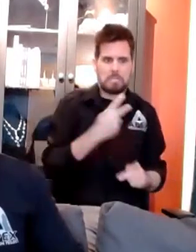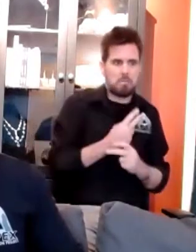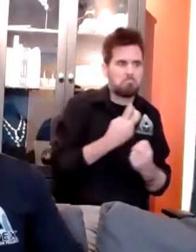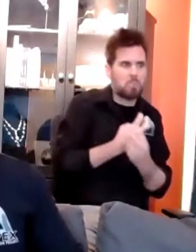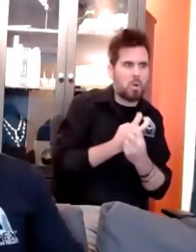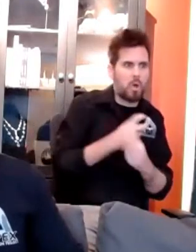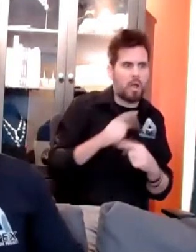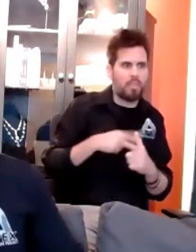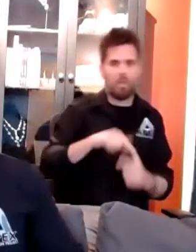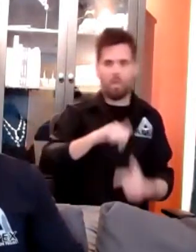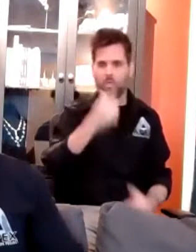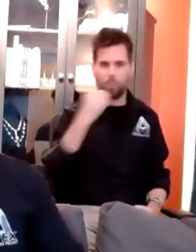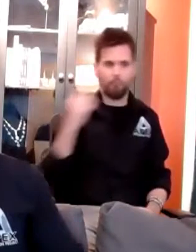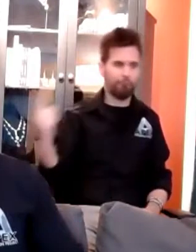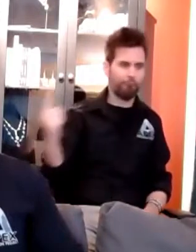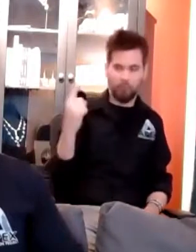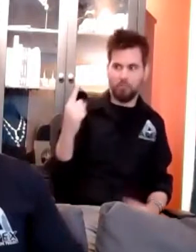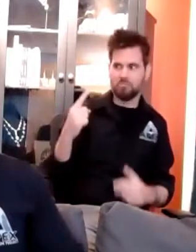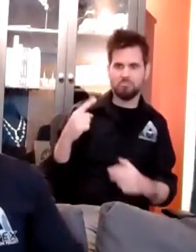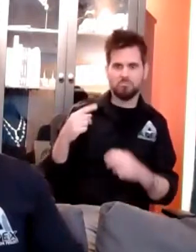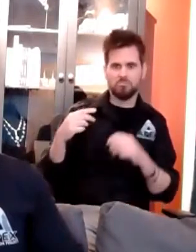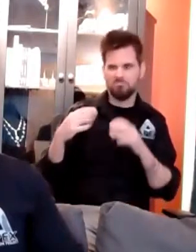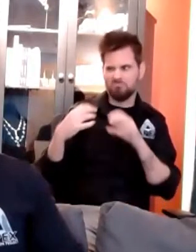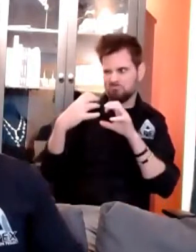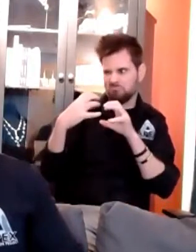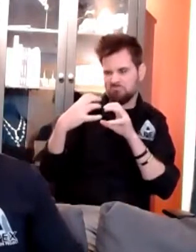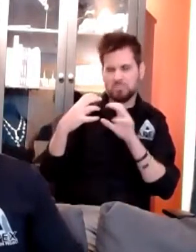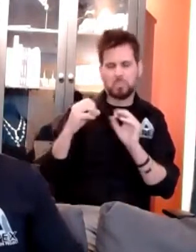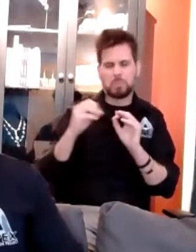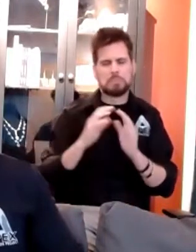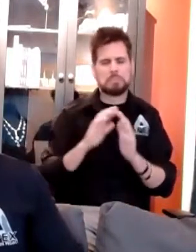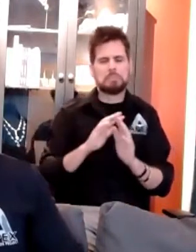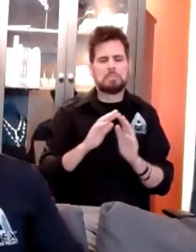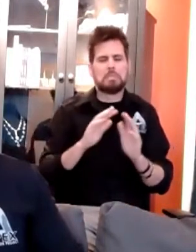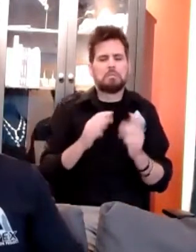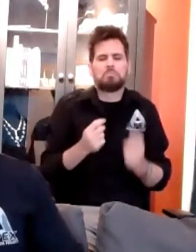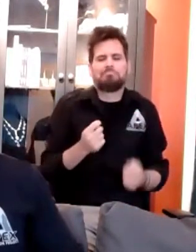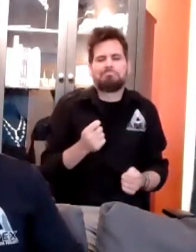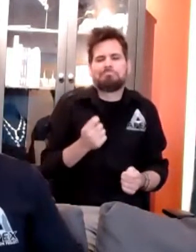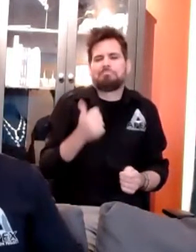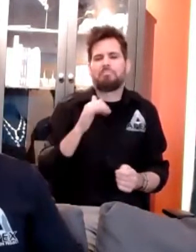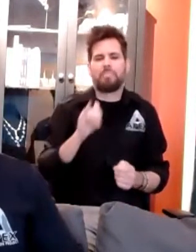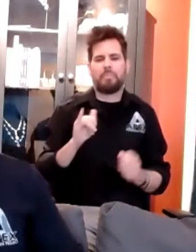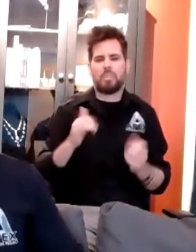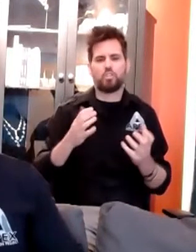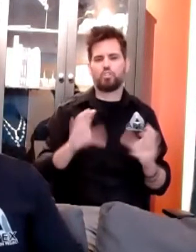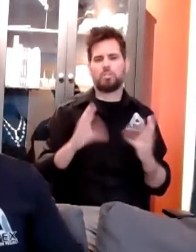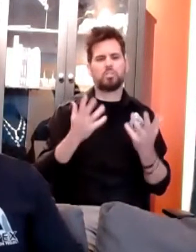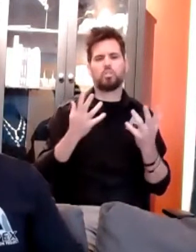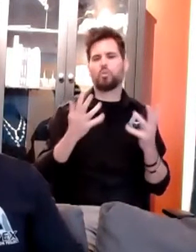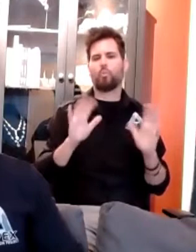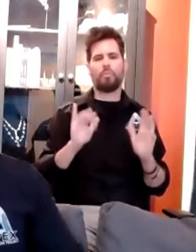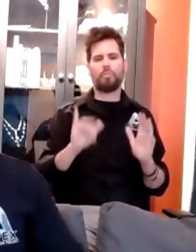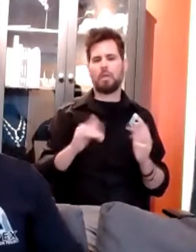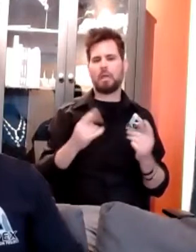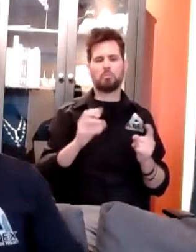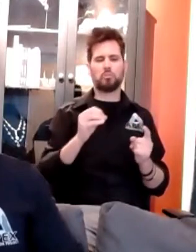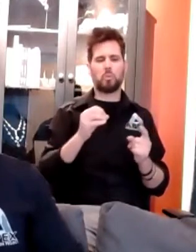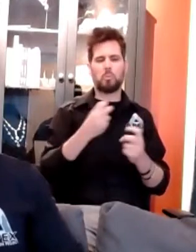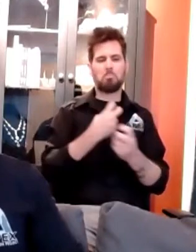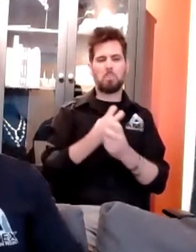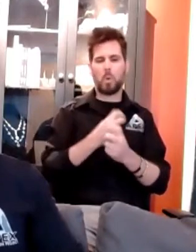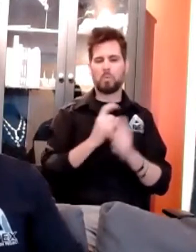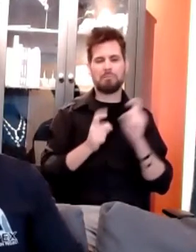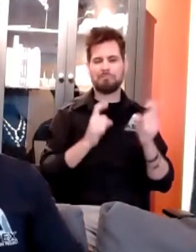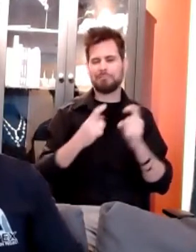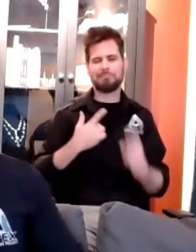just to eliminate that, that chance of that happening, generally their diet is